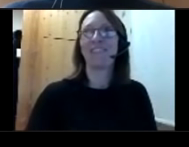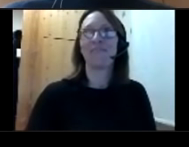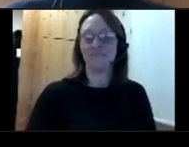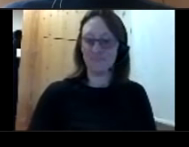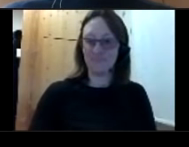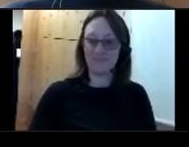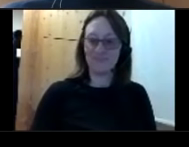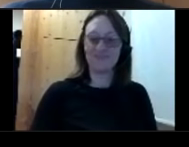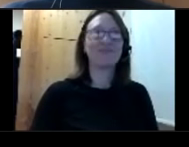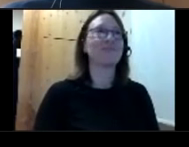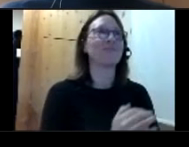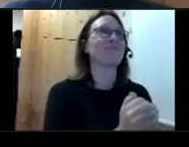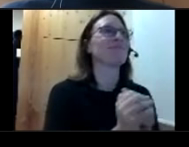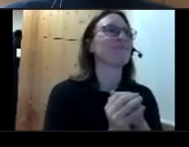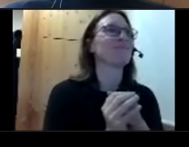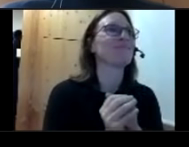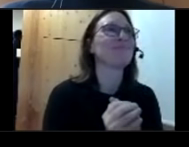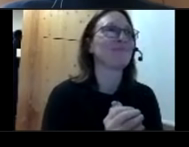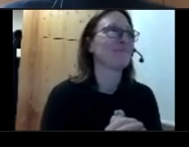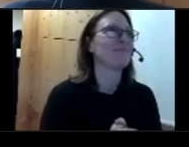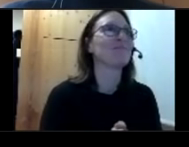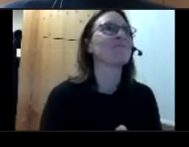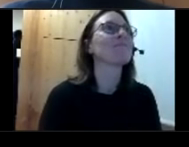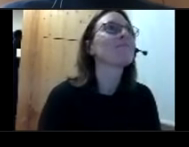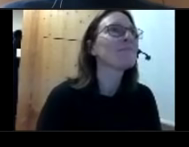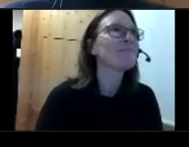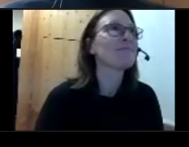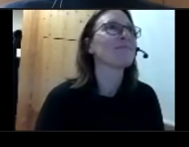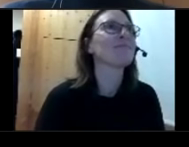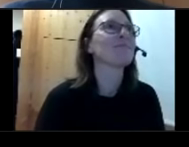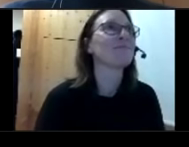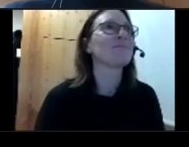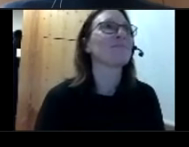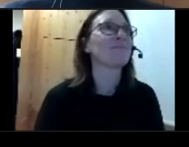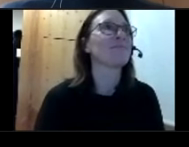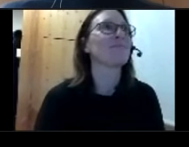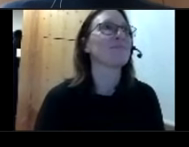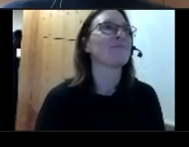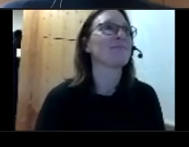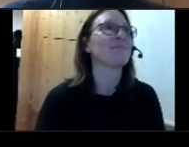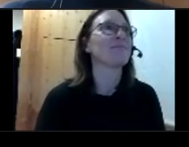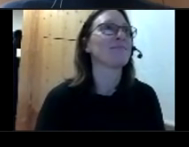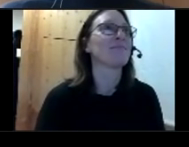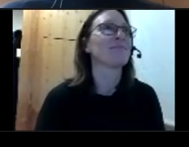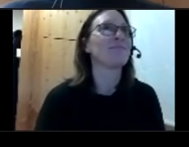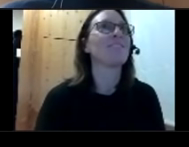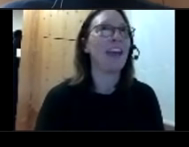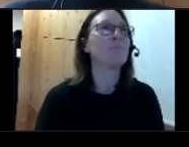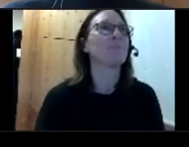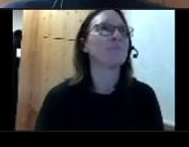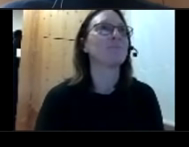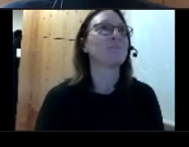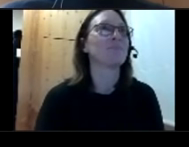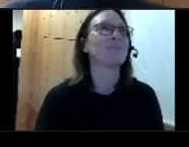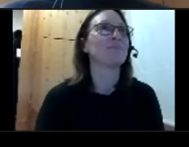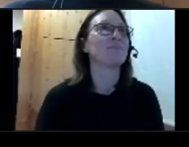Okay, cool. I'll show you the results there. You'll see pretty much as you might expect that most people are... Can you see those, Abby? I'm just checking.